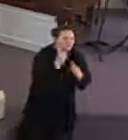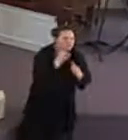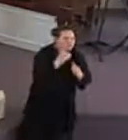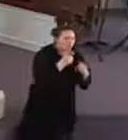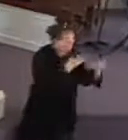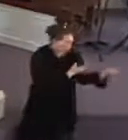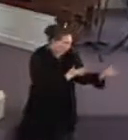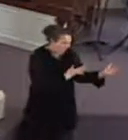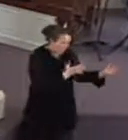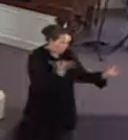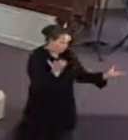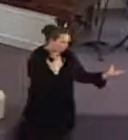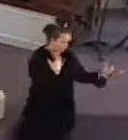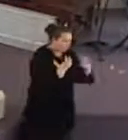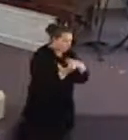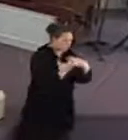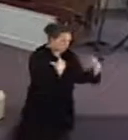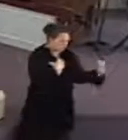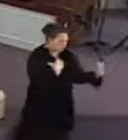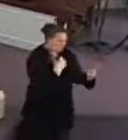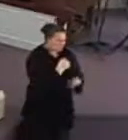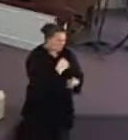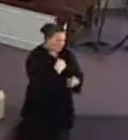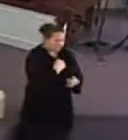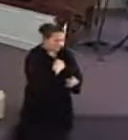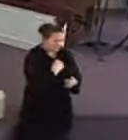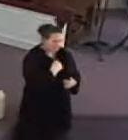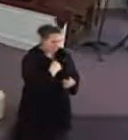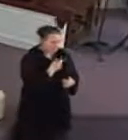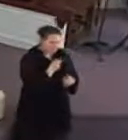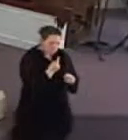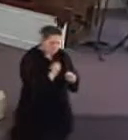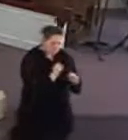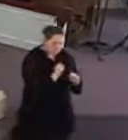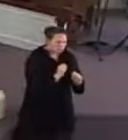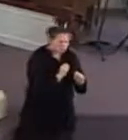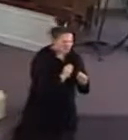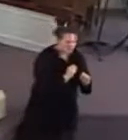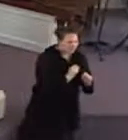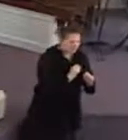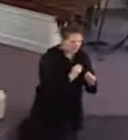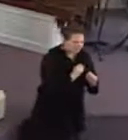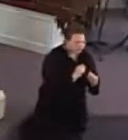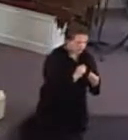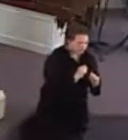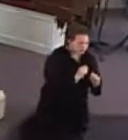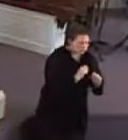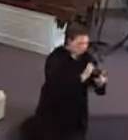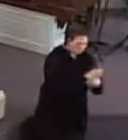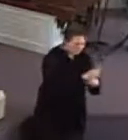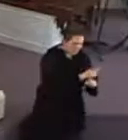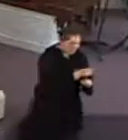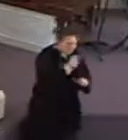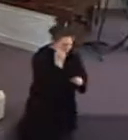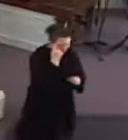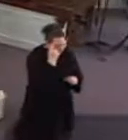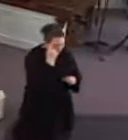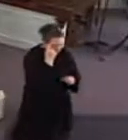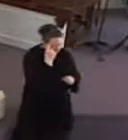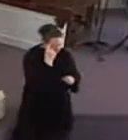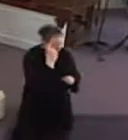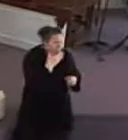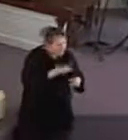your anger. I'm not trying to put anybody or any of us today in the hot seat, but we have all sinned and come short of the